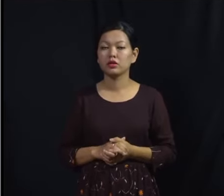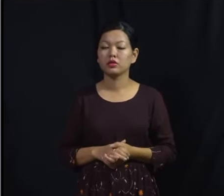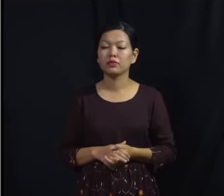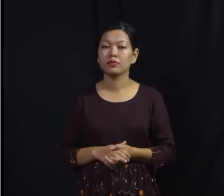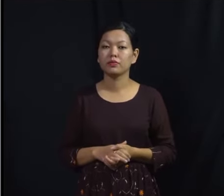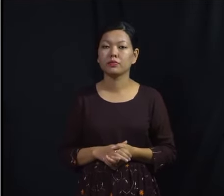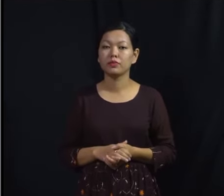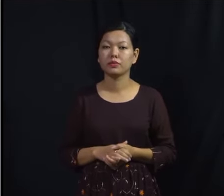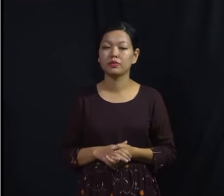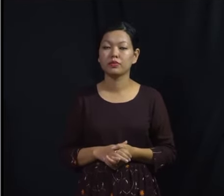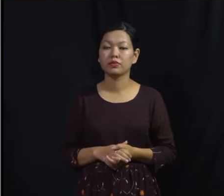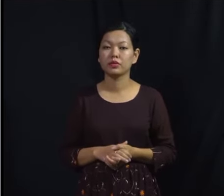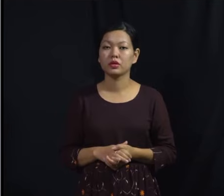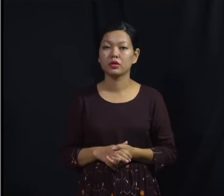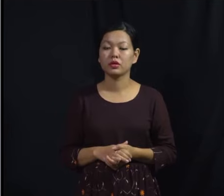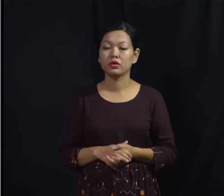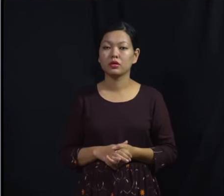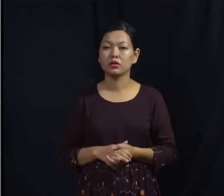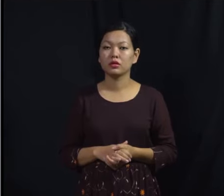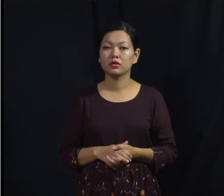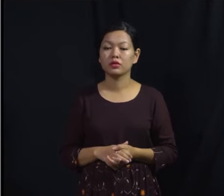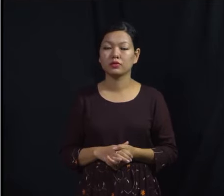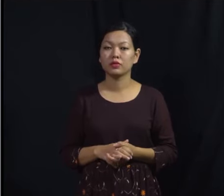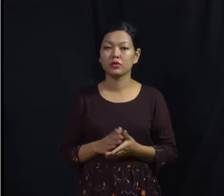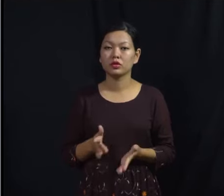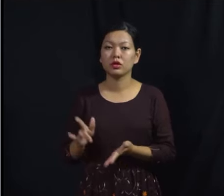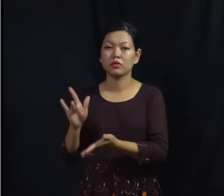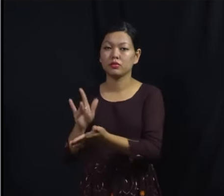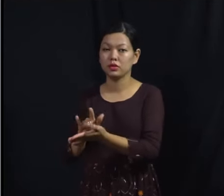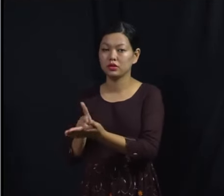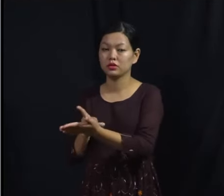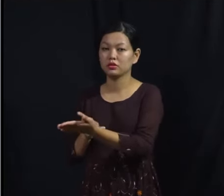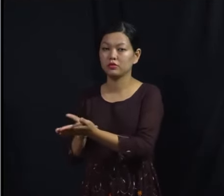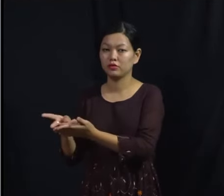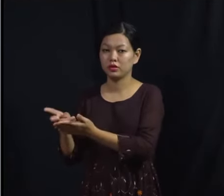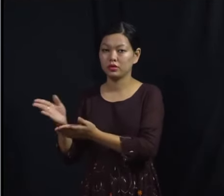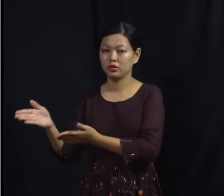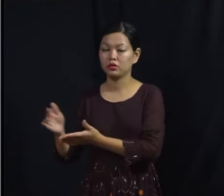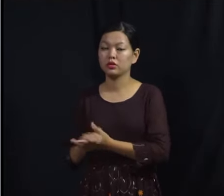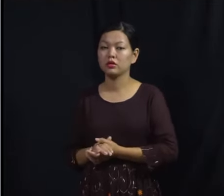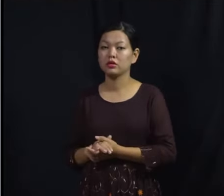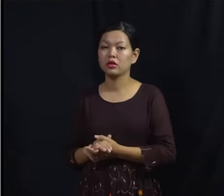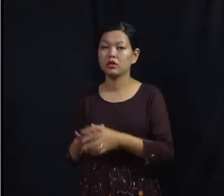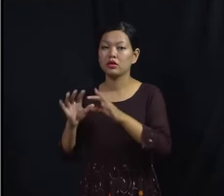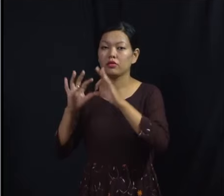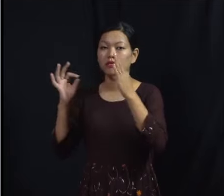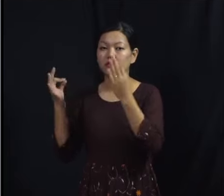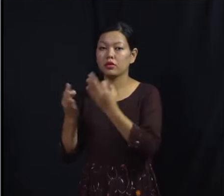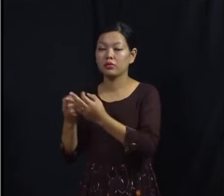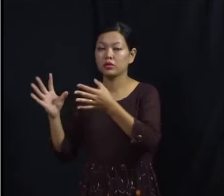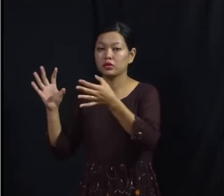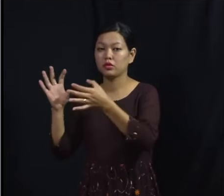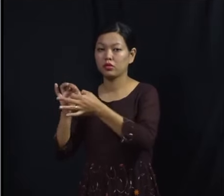parents. So we have here the setting of a village, the setting of a typical patriarchal society.